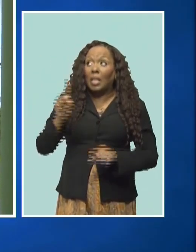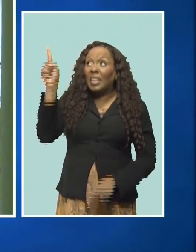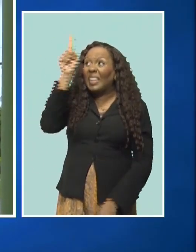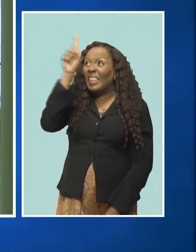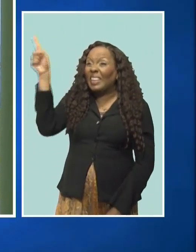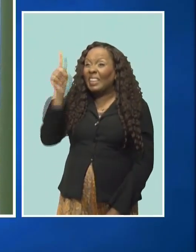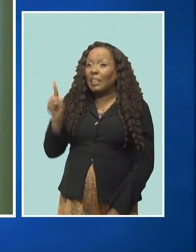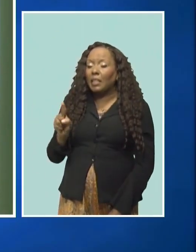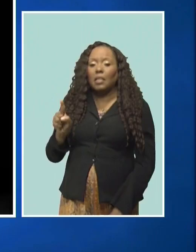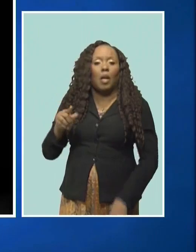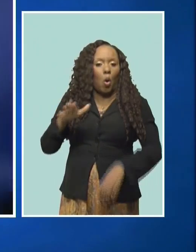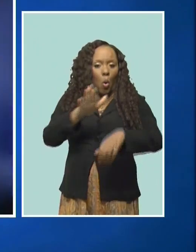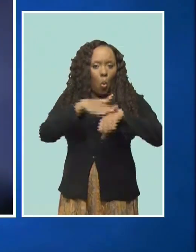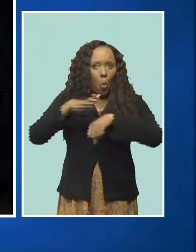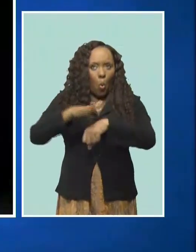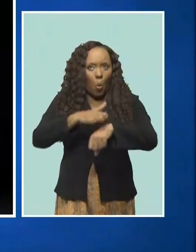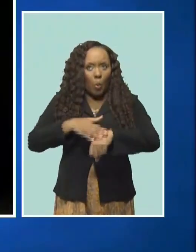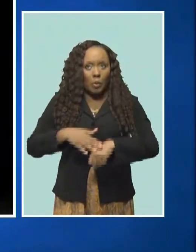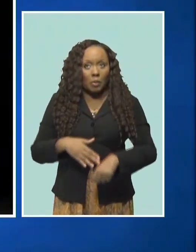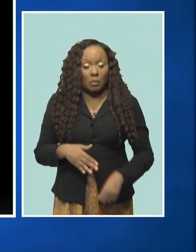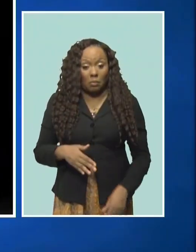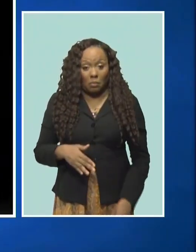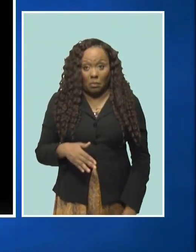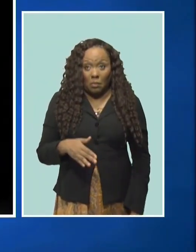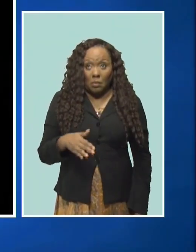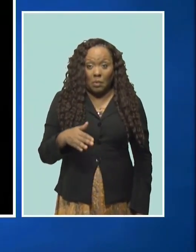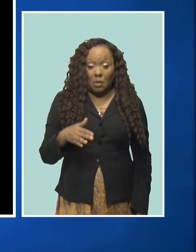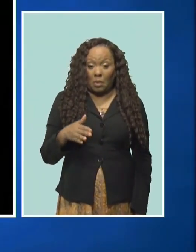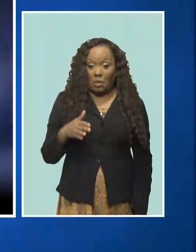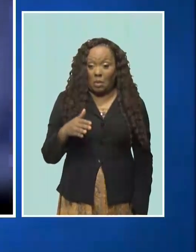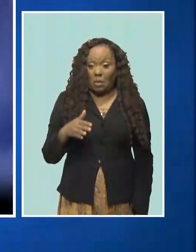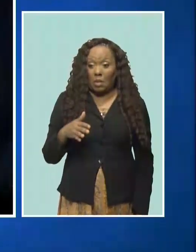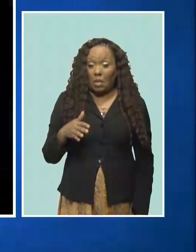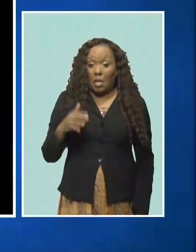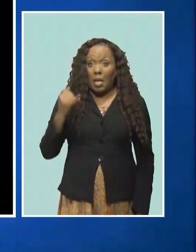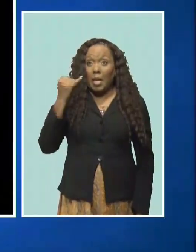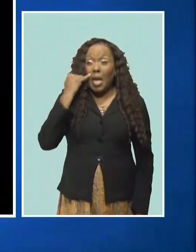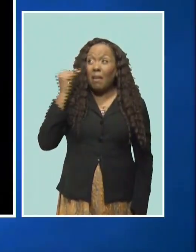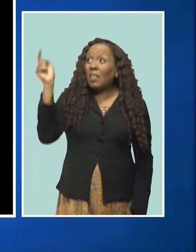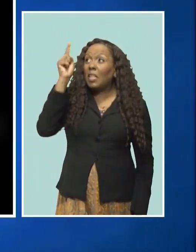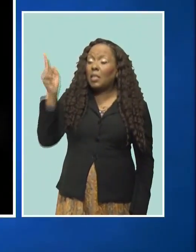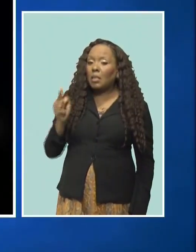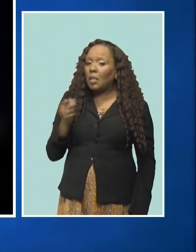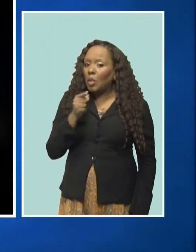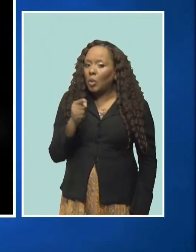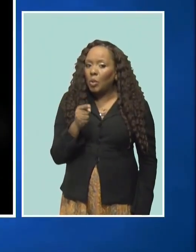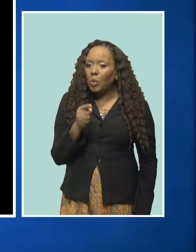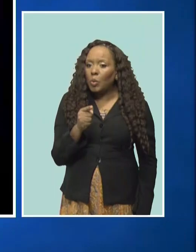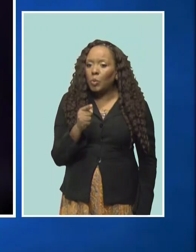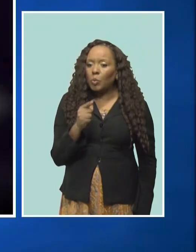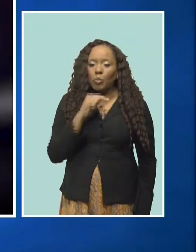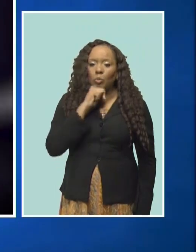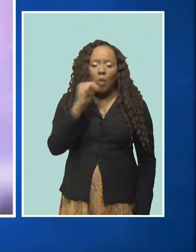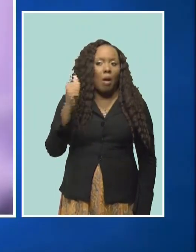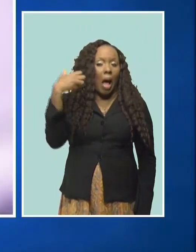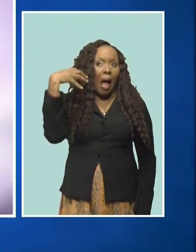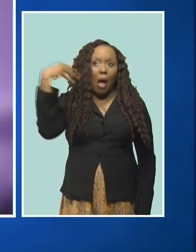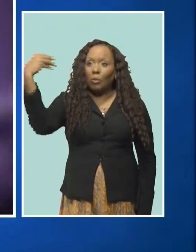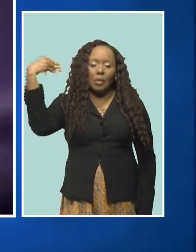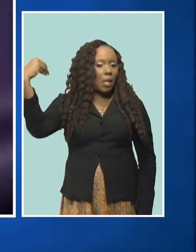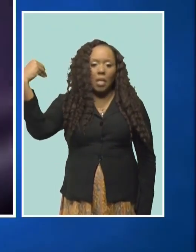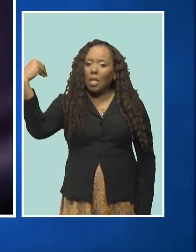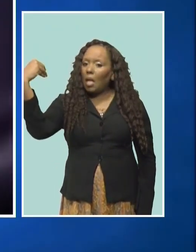has this warning. If there's any lightning activity, you don't want to find yourself caught outside in anything as severe as